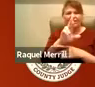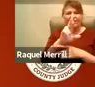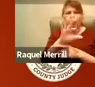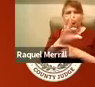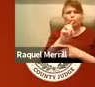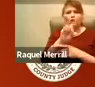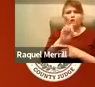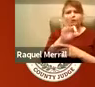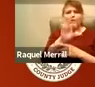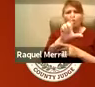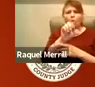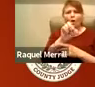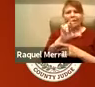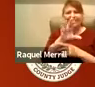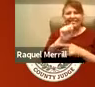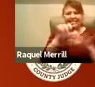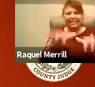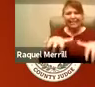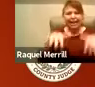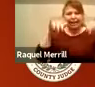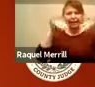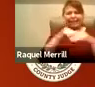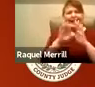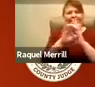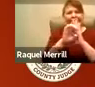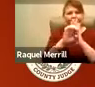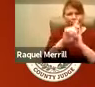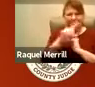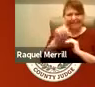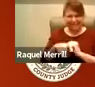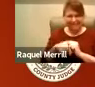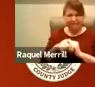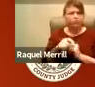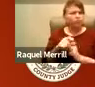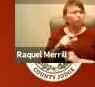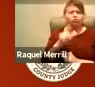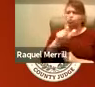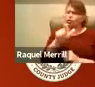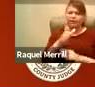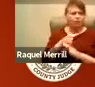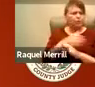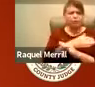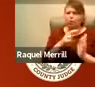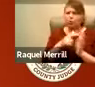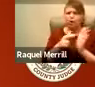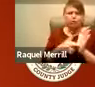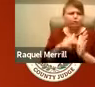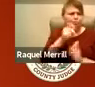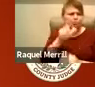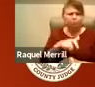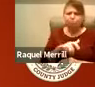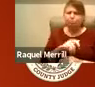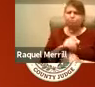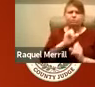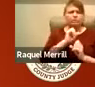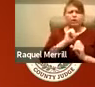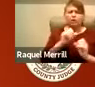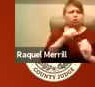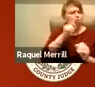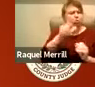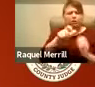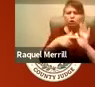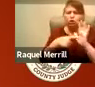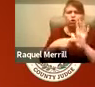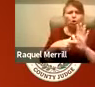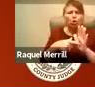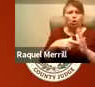Flores Stadium in Edinburgh, Texas. You don't have to pre-register. You don't have to need to show any symptoms, whatever.